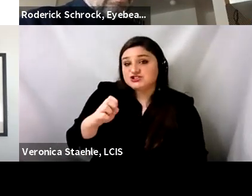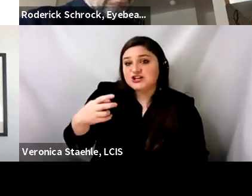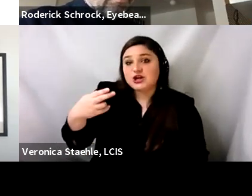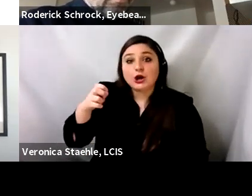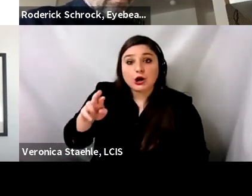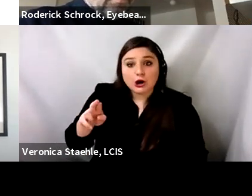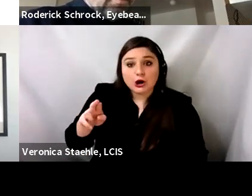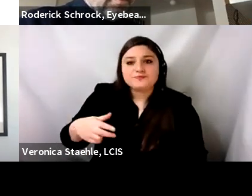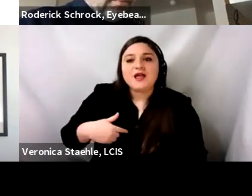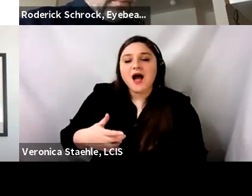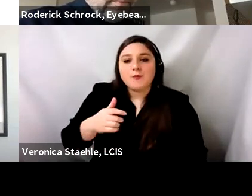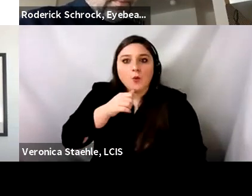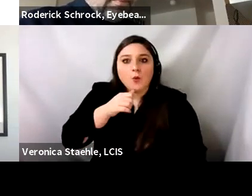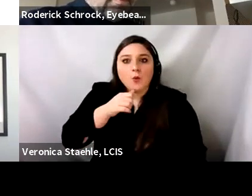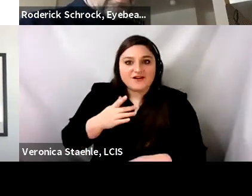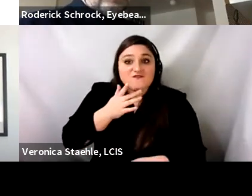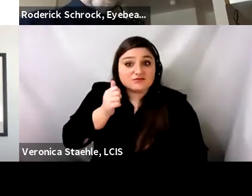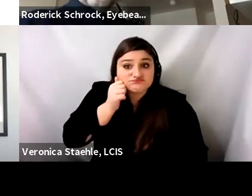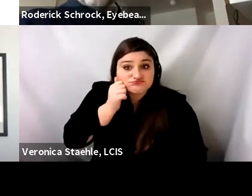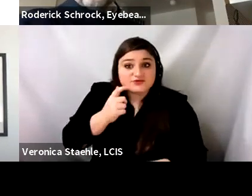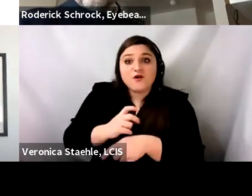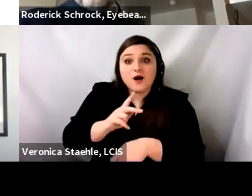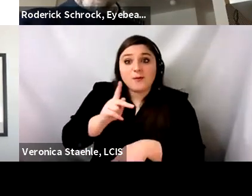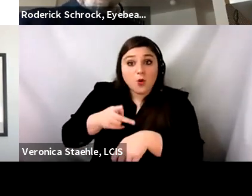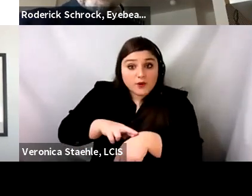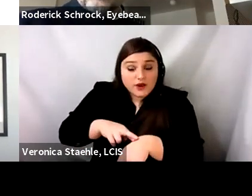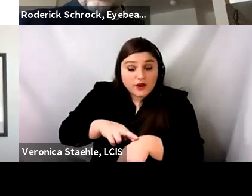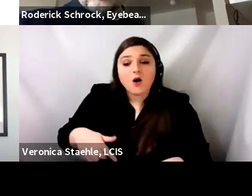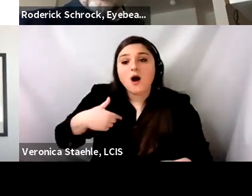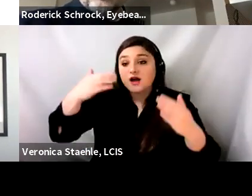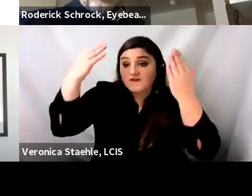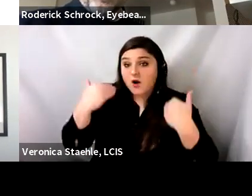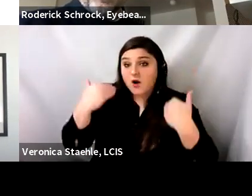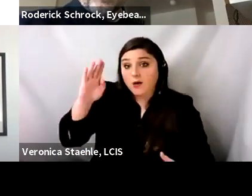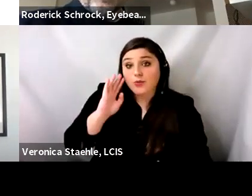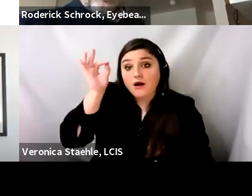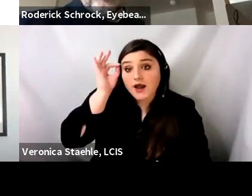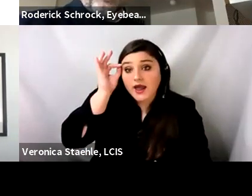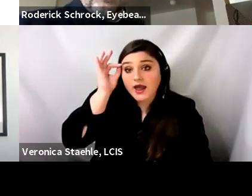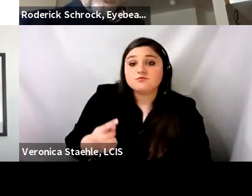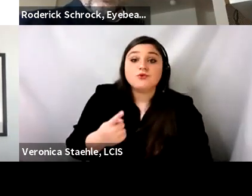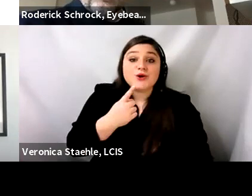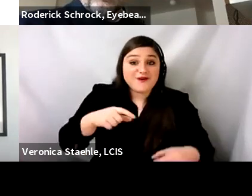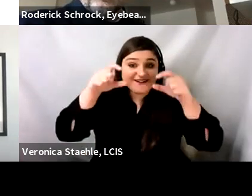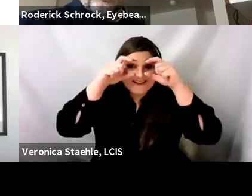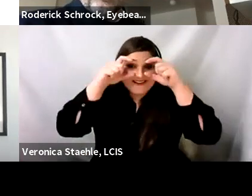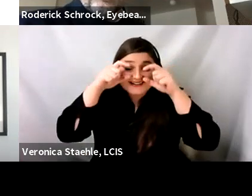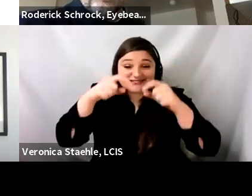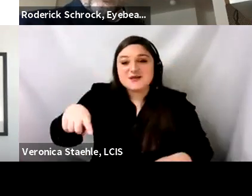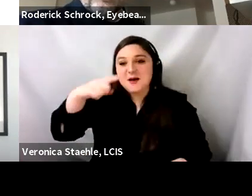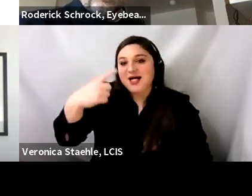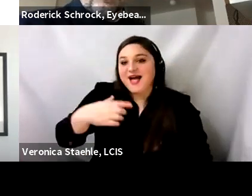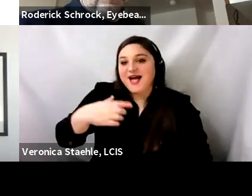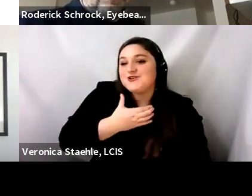and Filipino descent. I have long brown hair. I'm wearing red glasses, a black turtleneck, gold earrings, and I'm sitting in